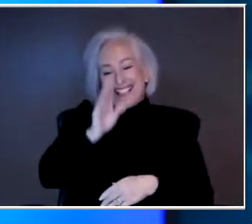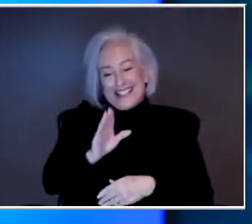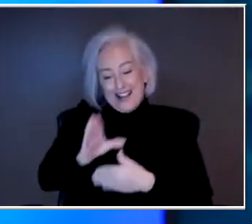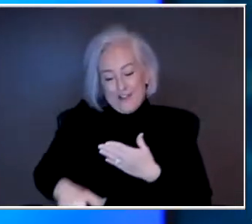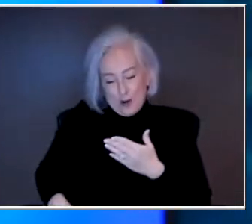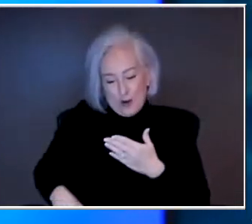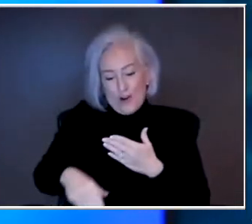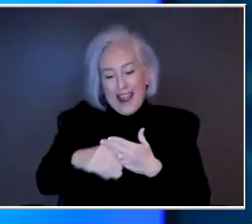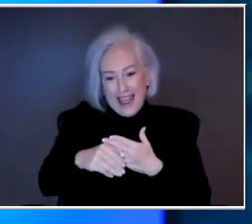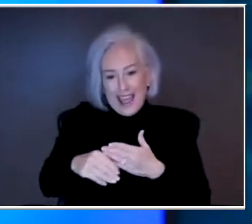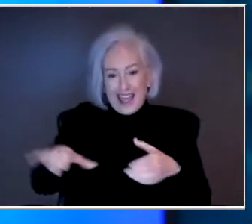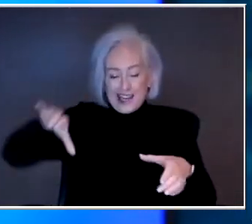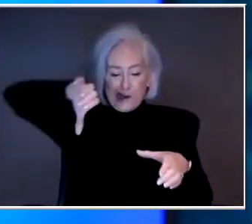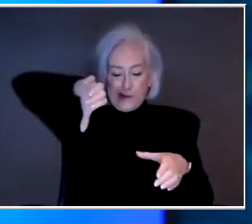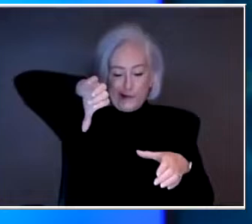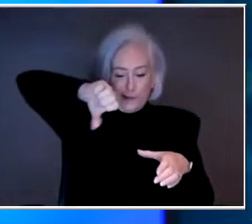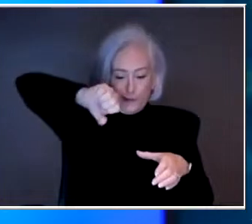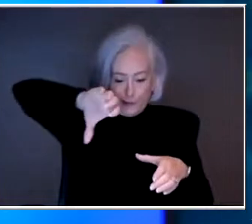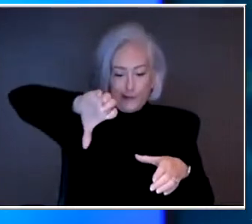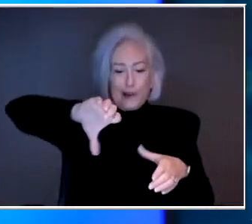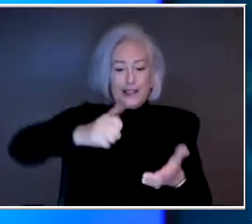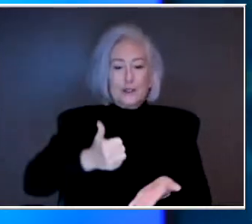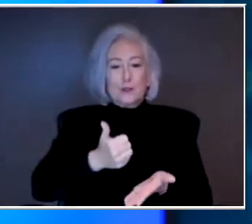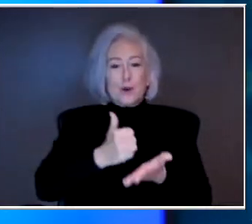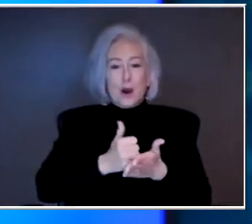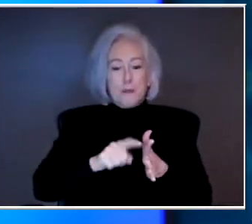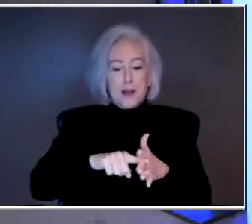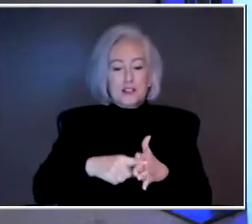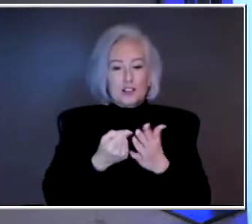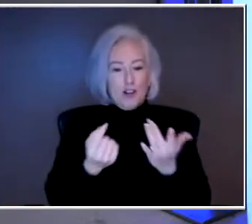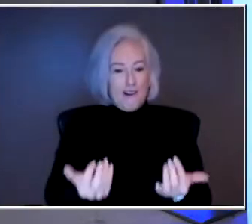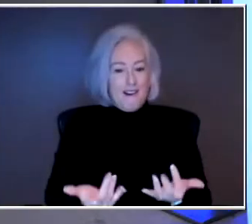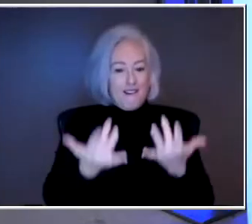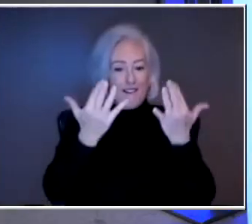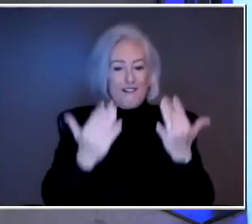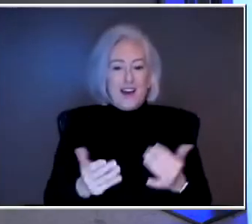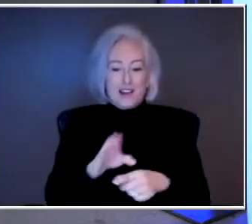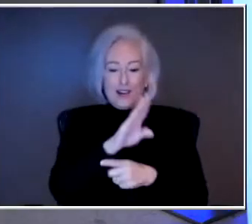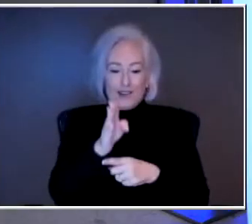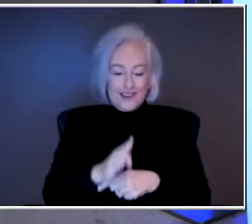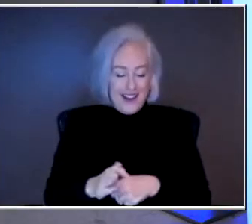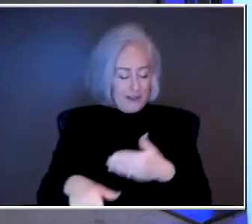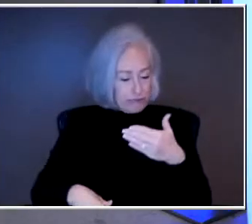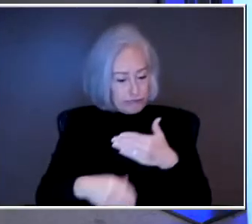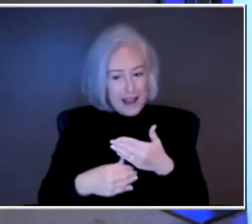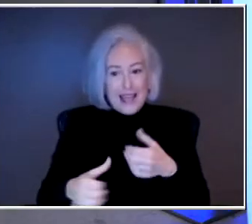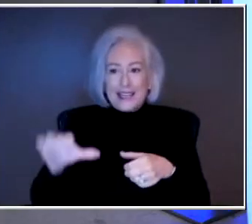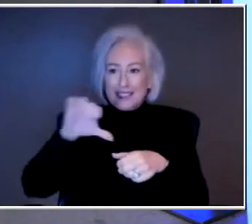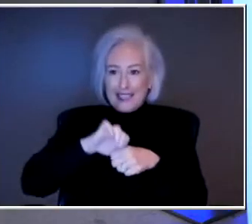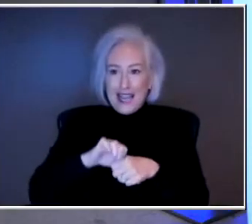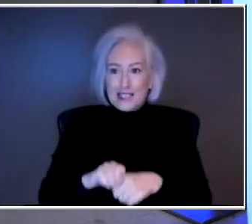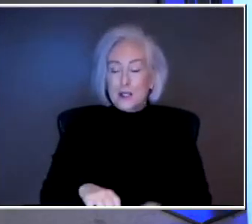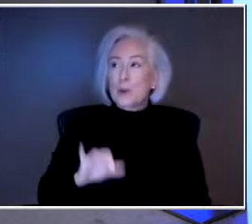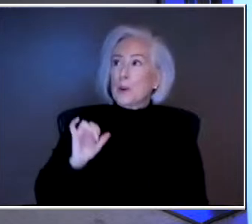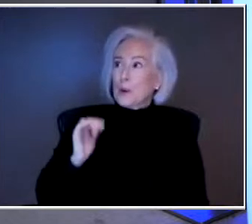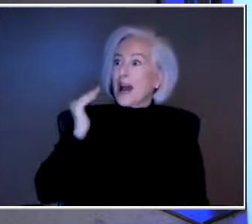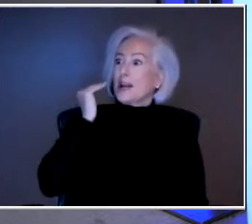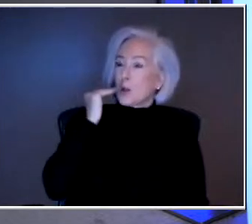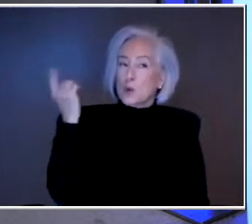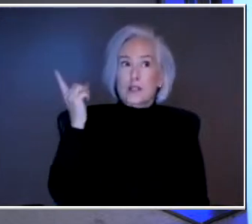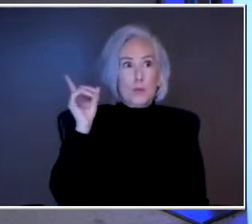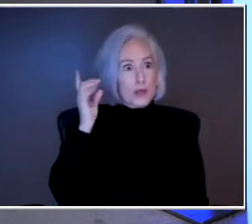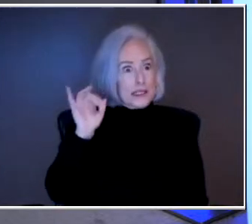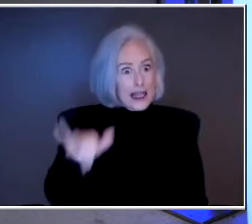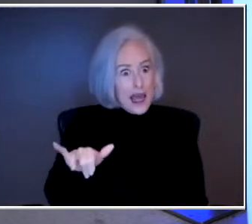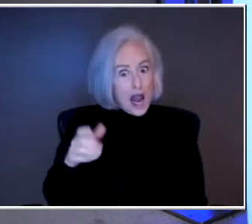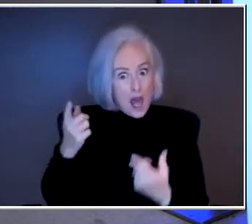refresh the fire, you really don't want to add any gasoline or anything like that. I'm embarrassed to say, but I know somebody who did that recently. Yeah. I actually know someone who did that.